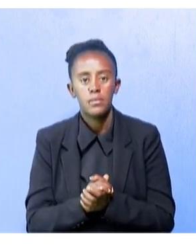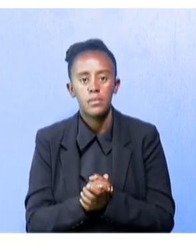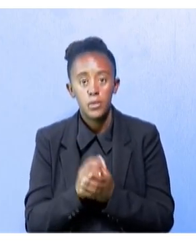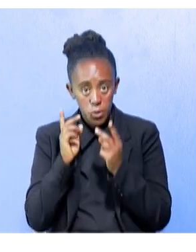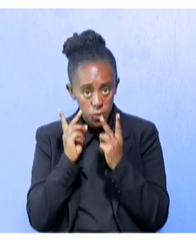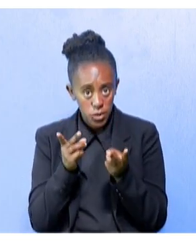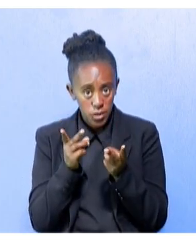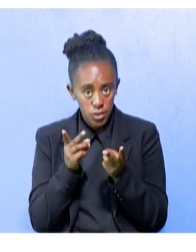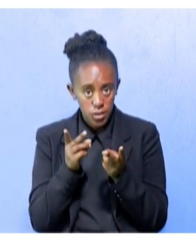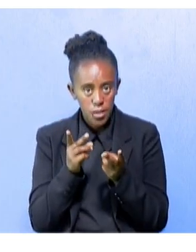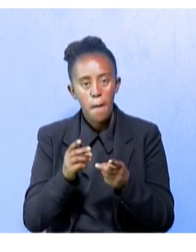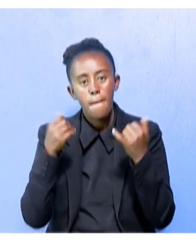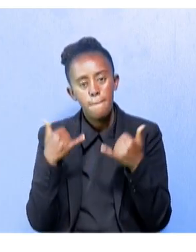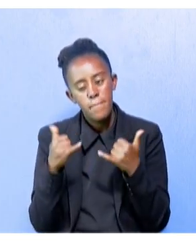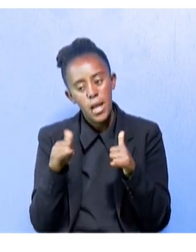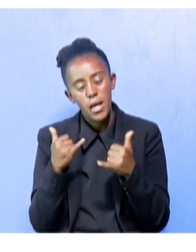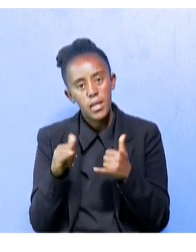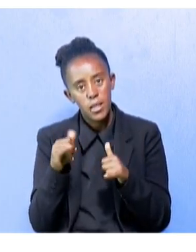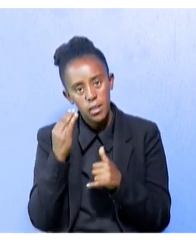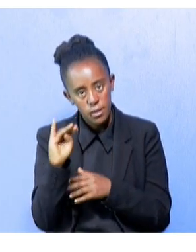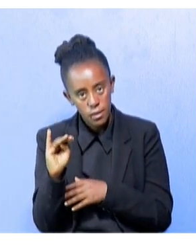you see, playing